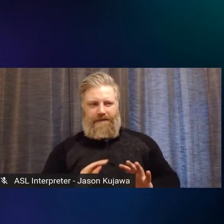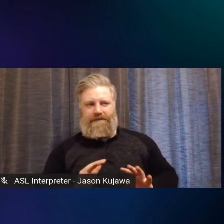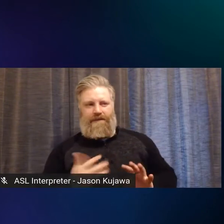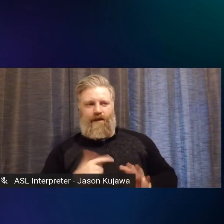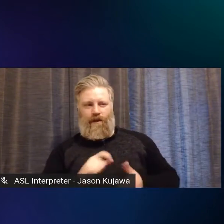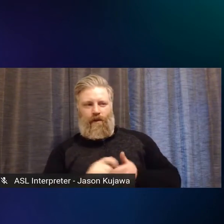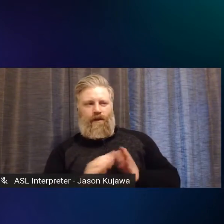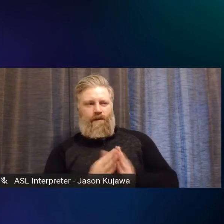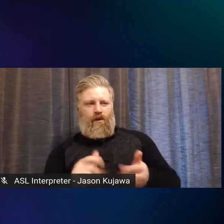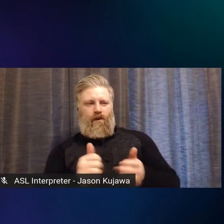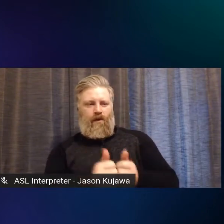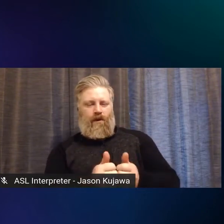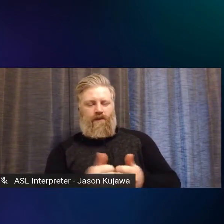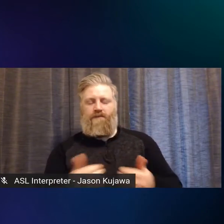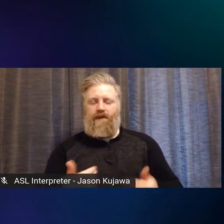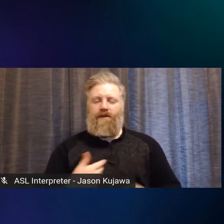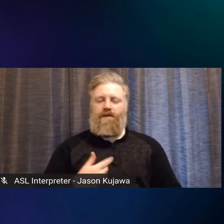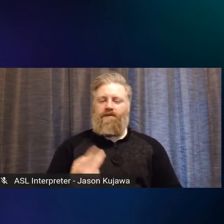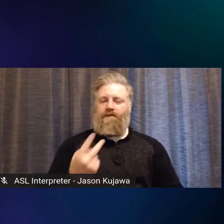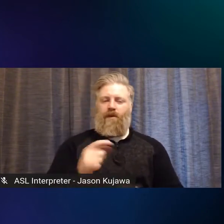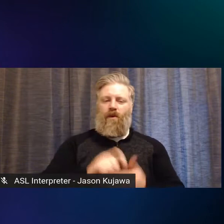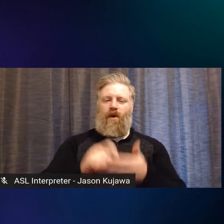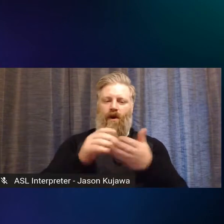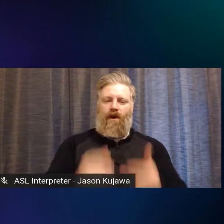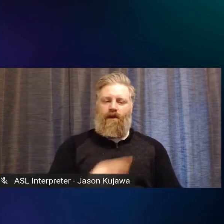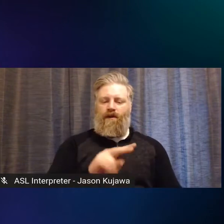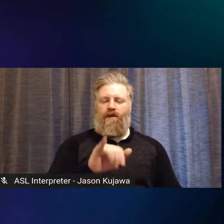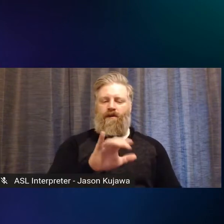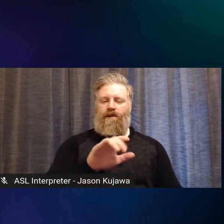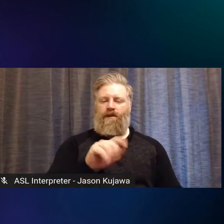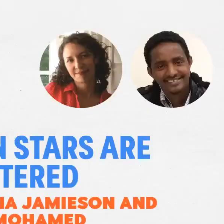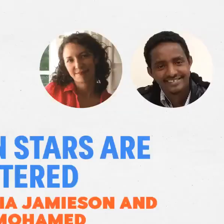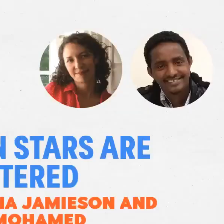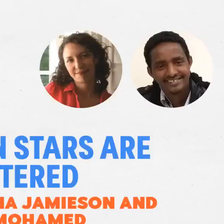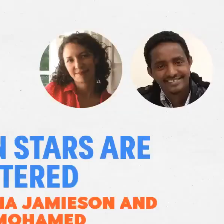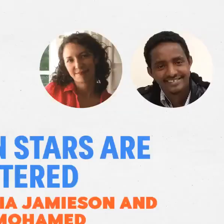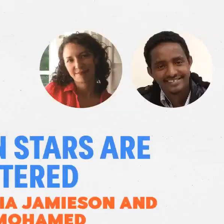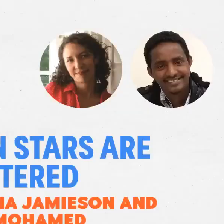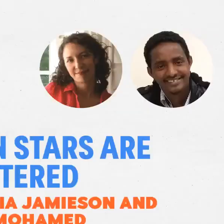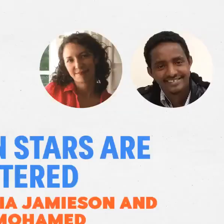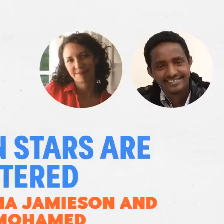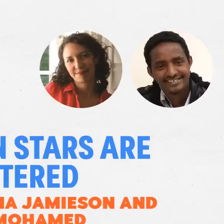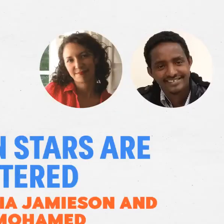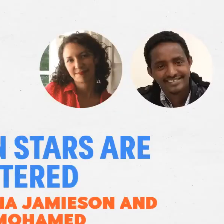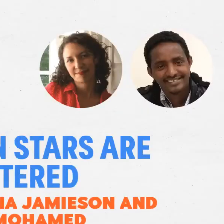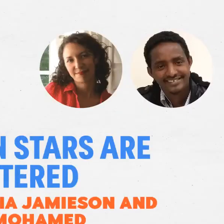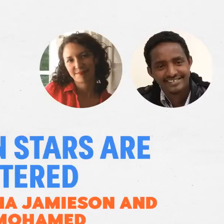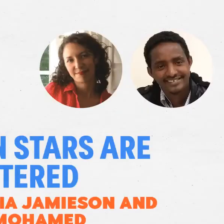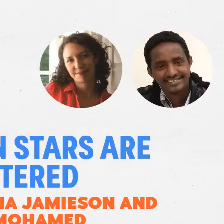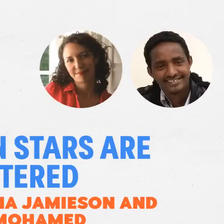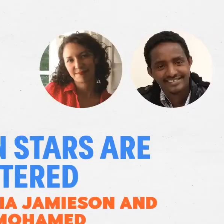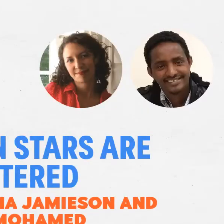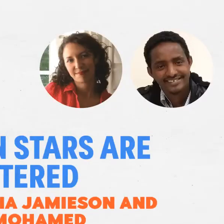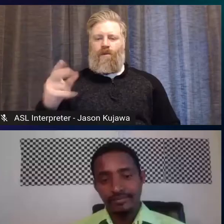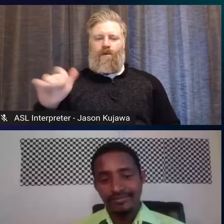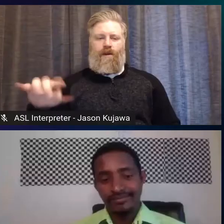co-authors, Victoria Jameson and Omar Muhammad, for their book, When Stars Are Scattered.